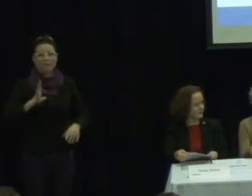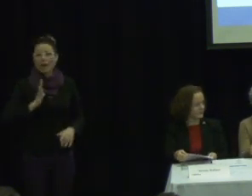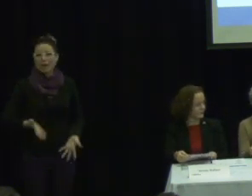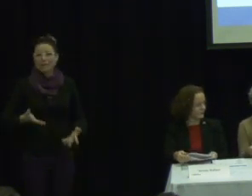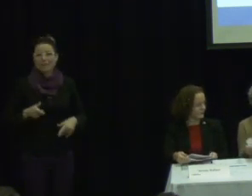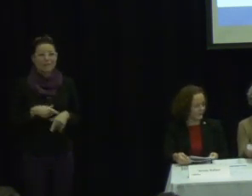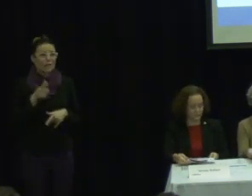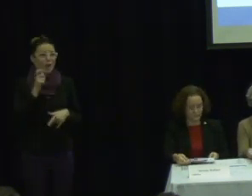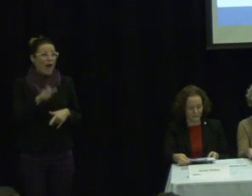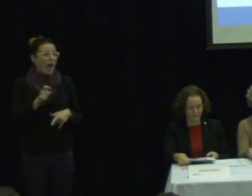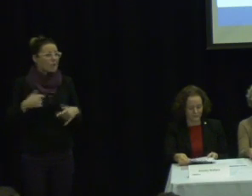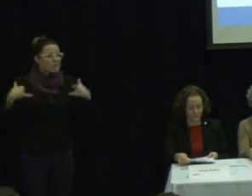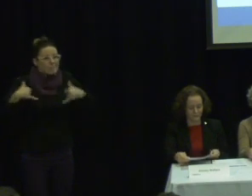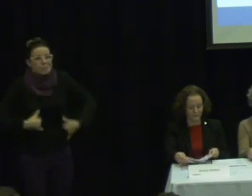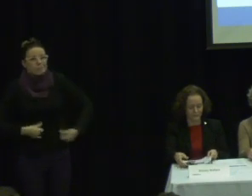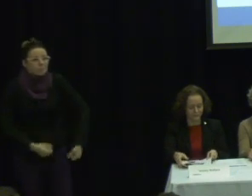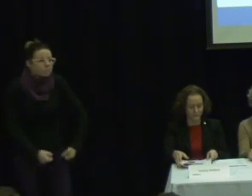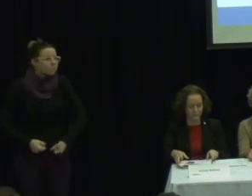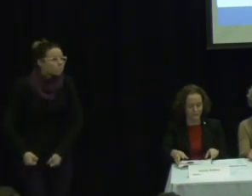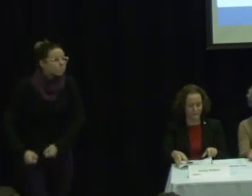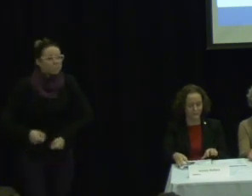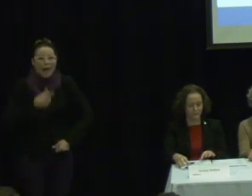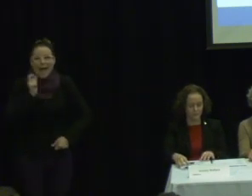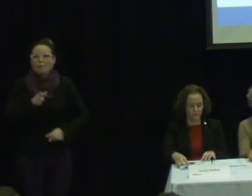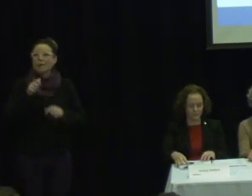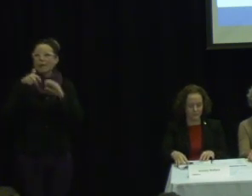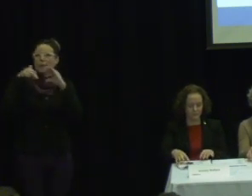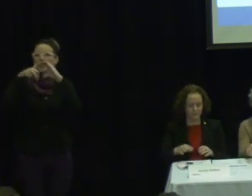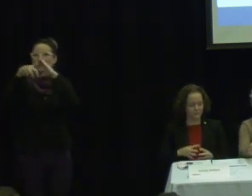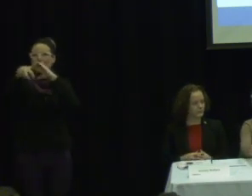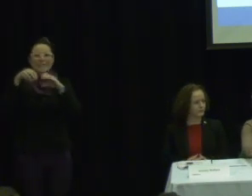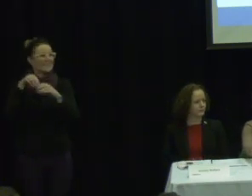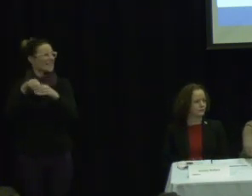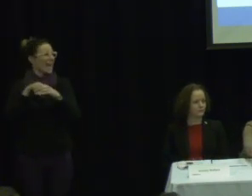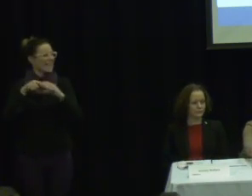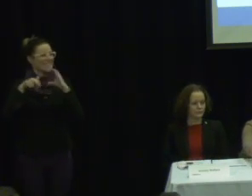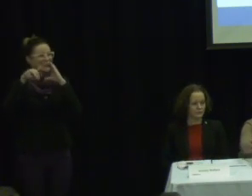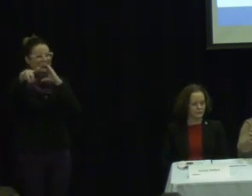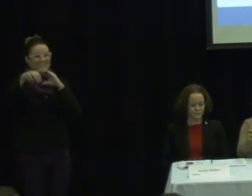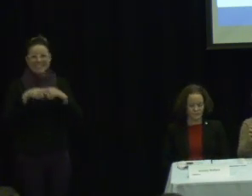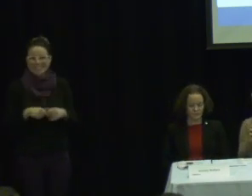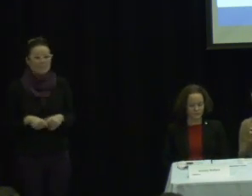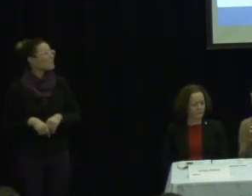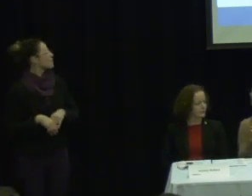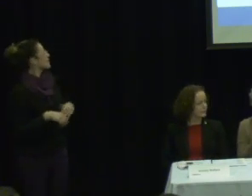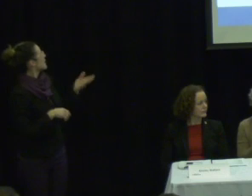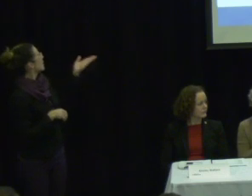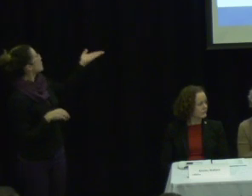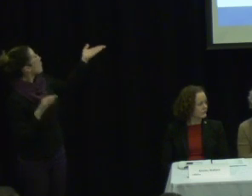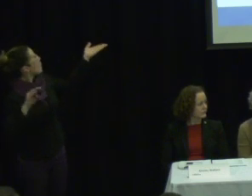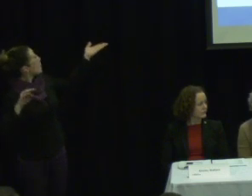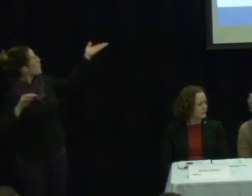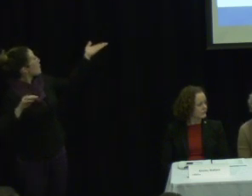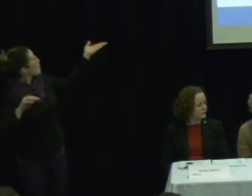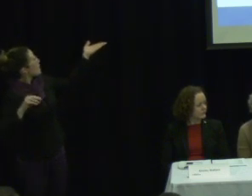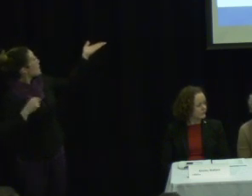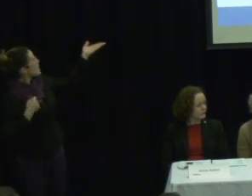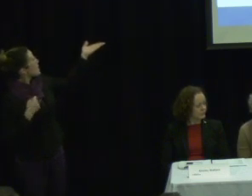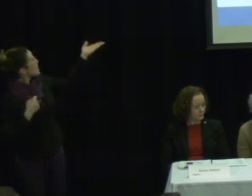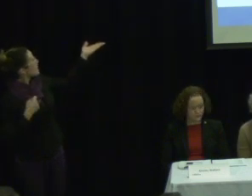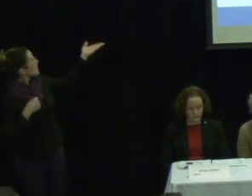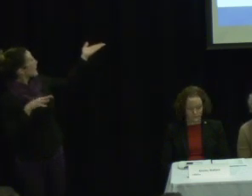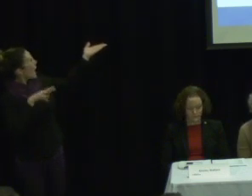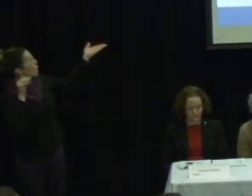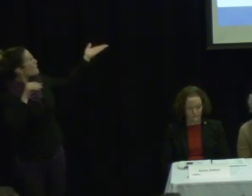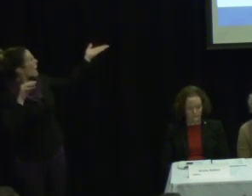jackets on to get out there. This is a kind of a looking back from sort of Masterton across the quad. This is what it might look like, the outside